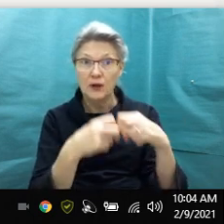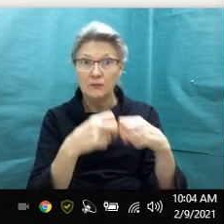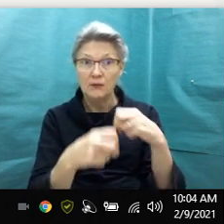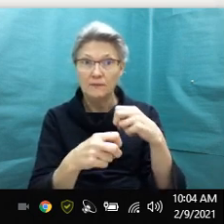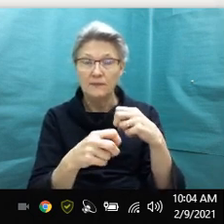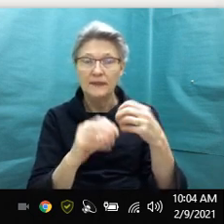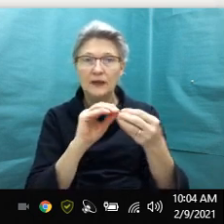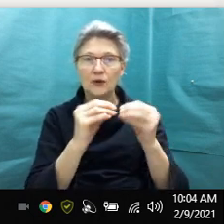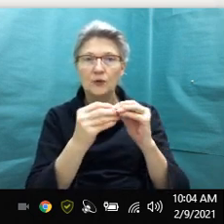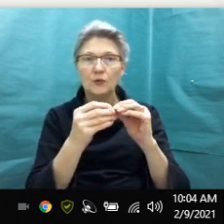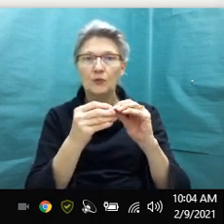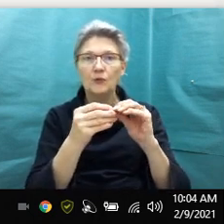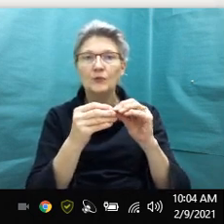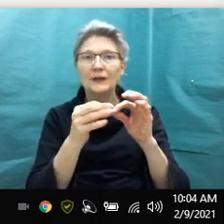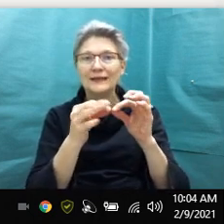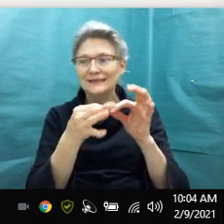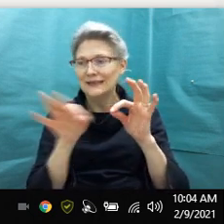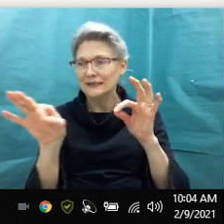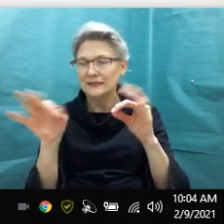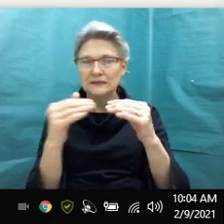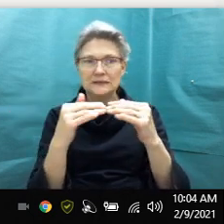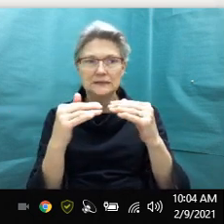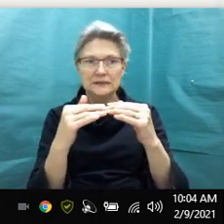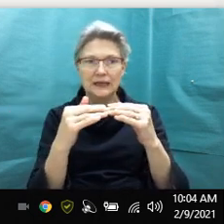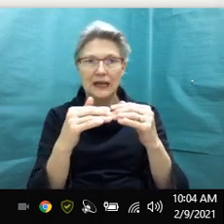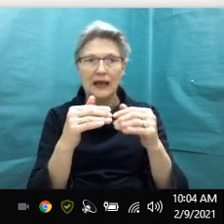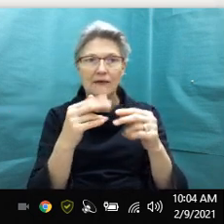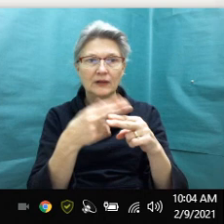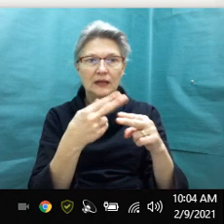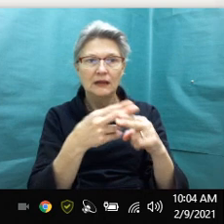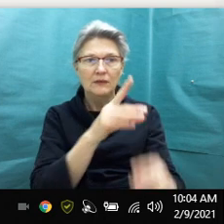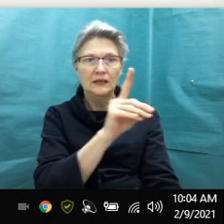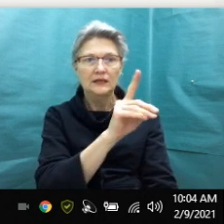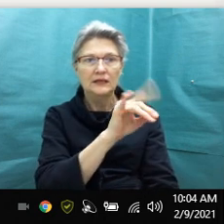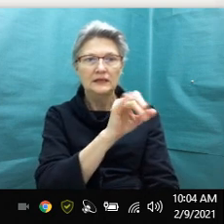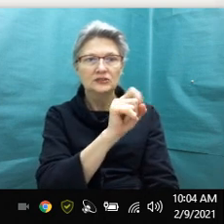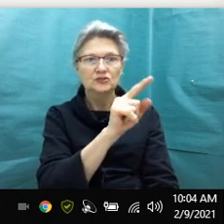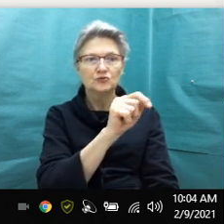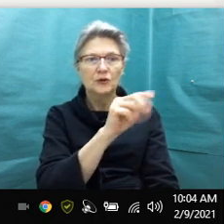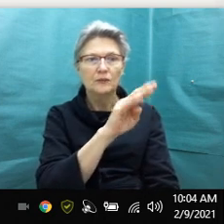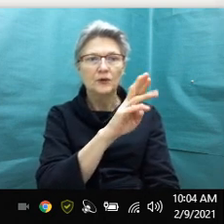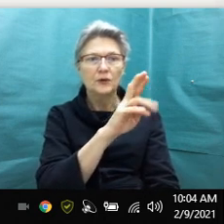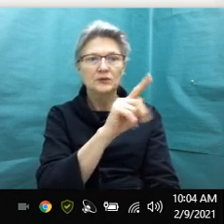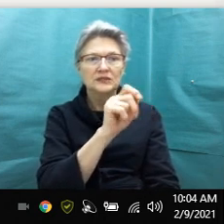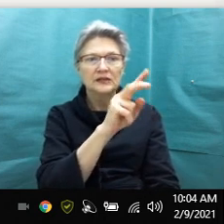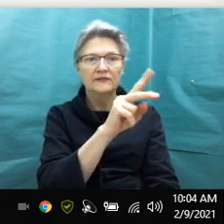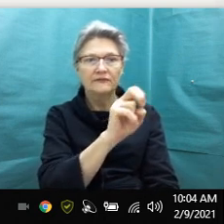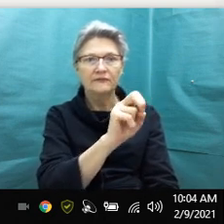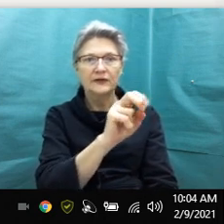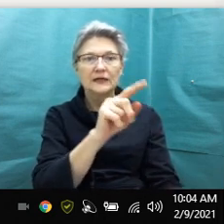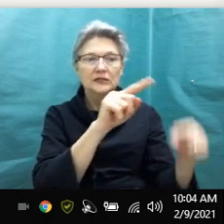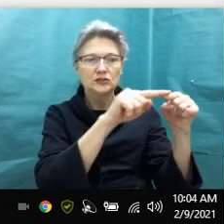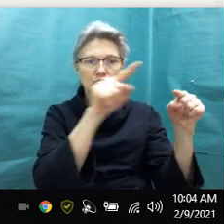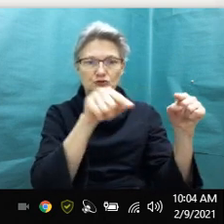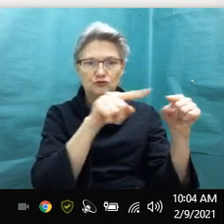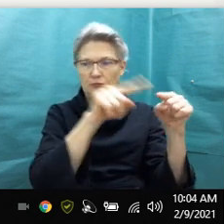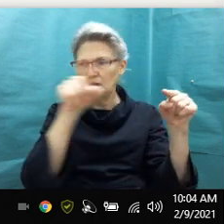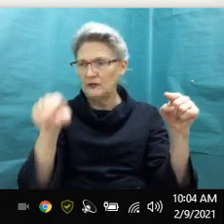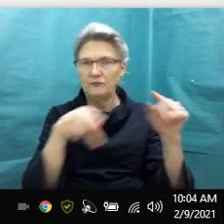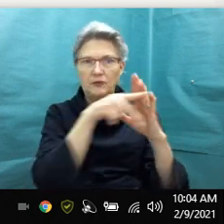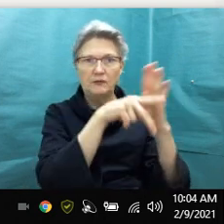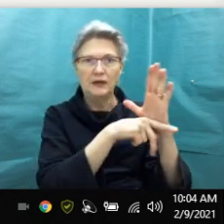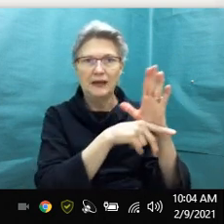equation, but then I also have the words distributive and rename mixed number as a fraction. We're going to take this one problem and we're going to solve it using both of